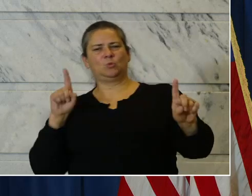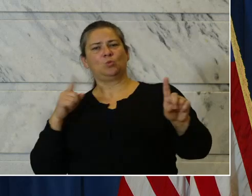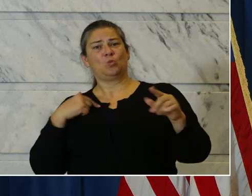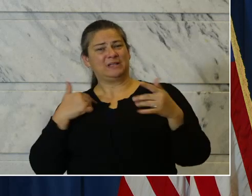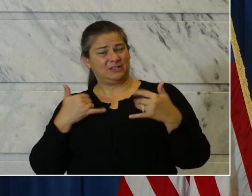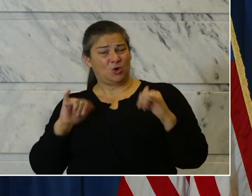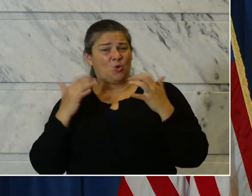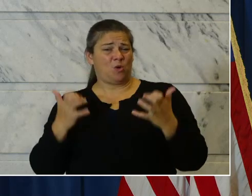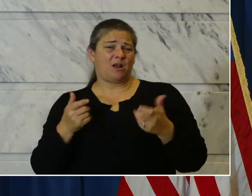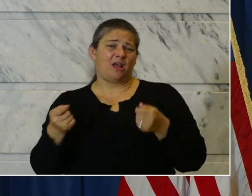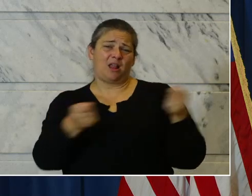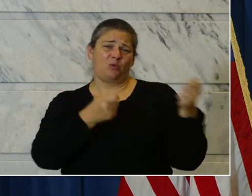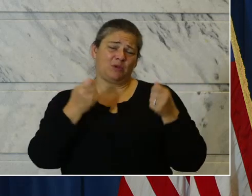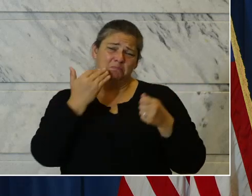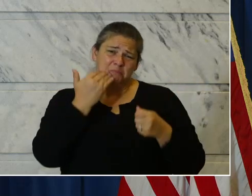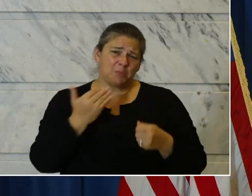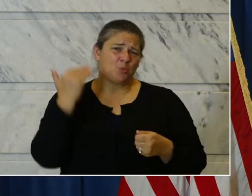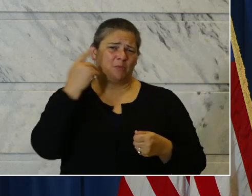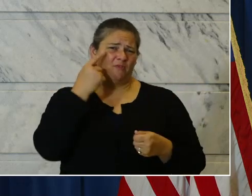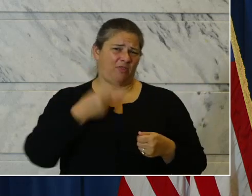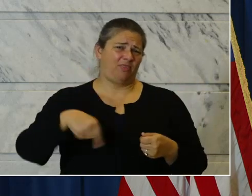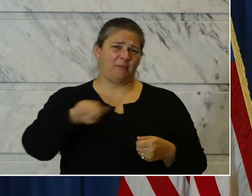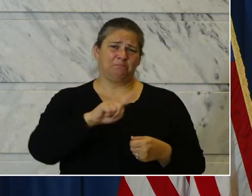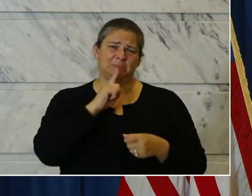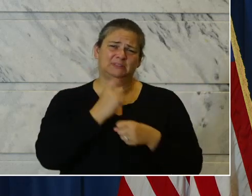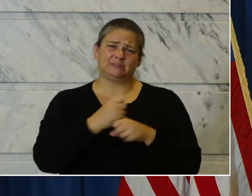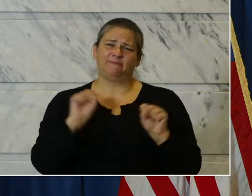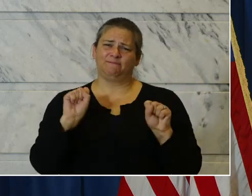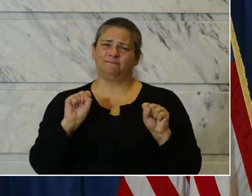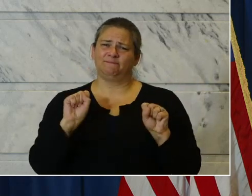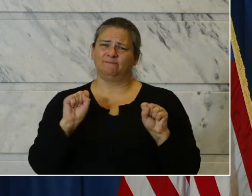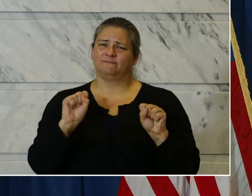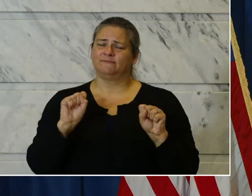make sure it's safe for them. All right.